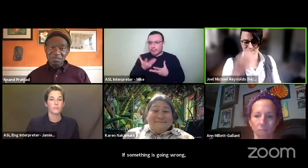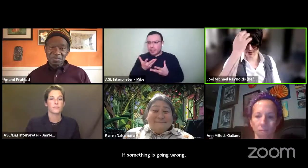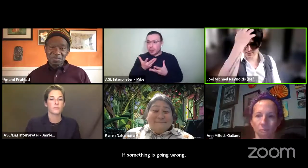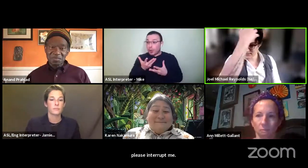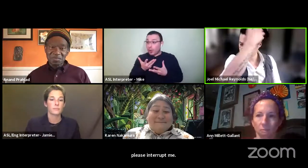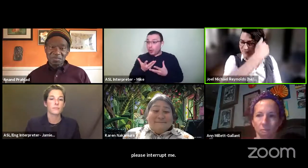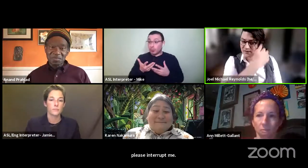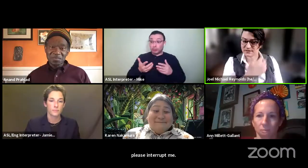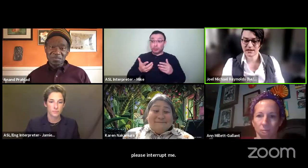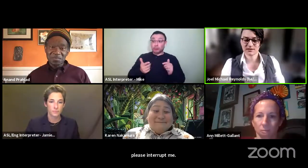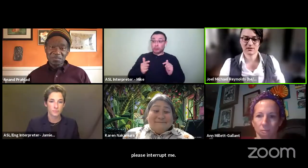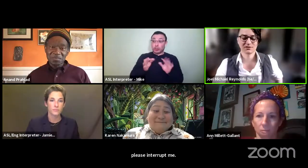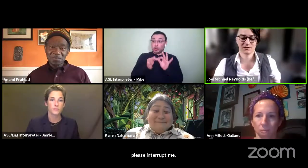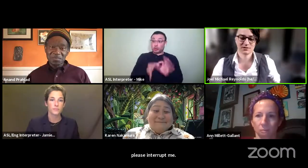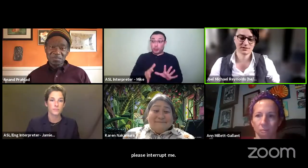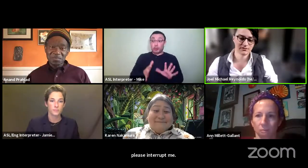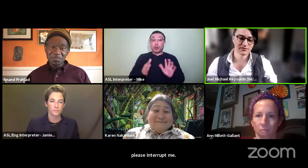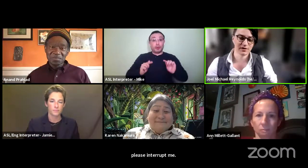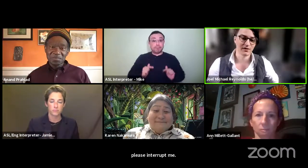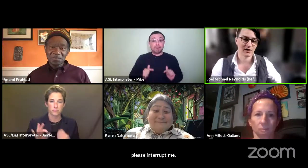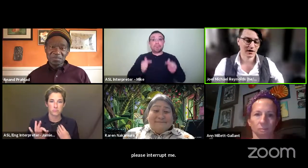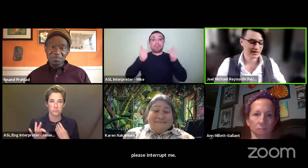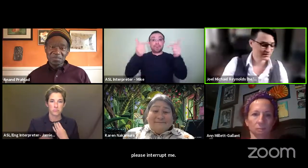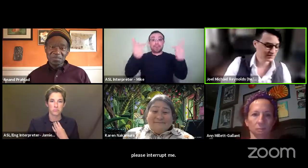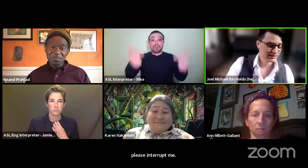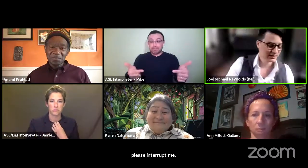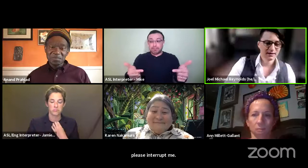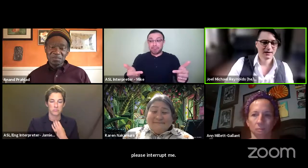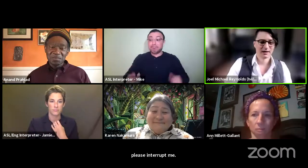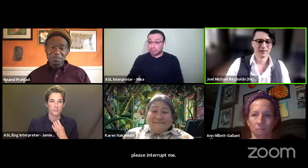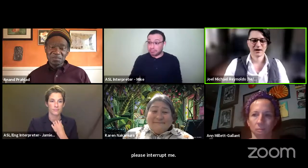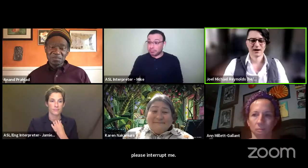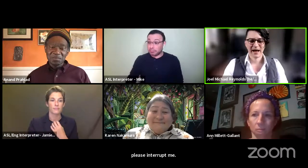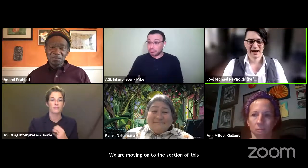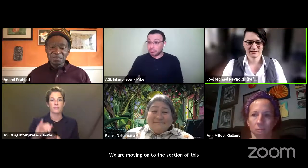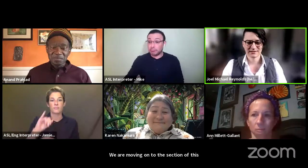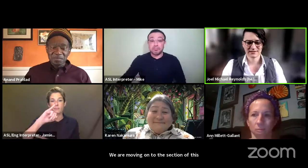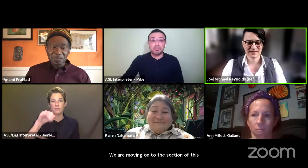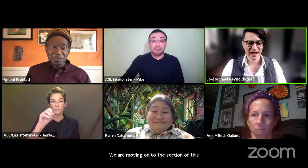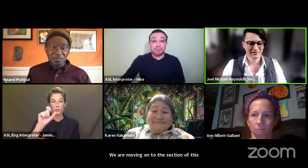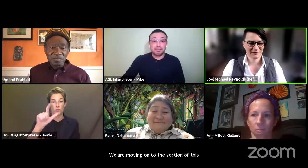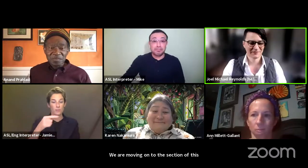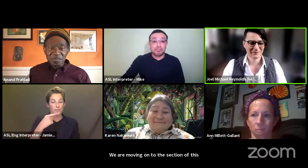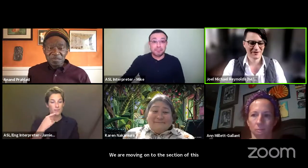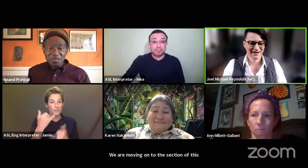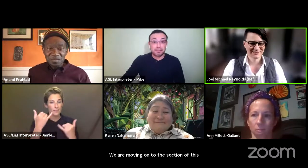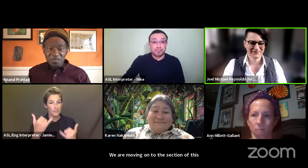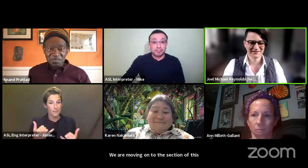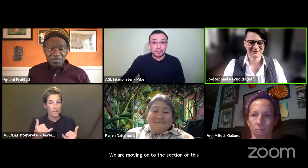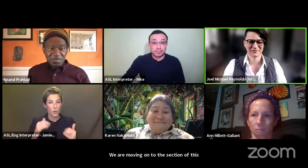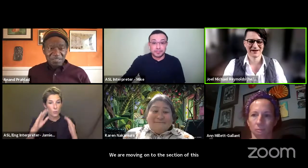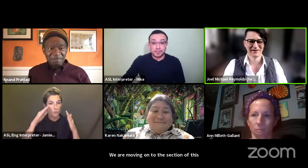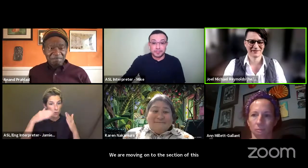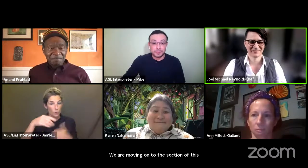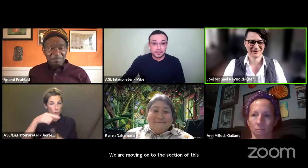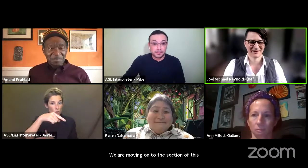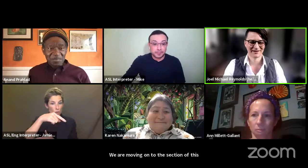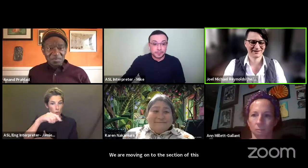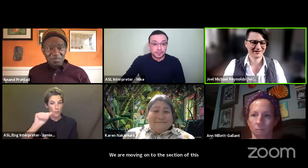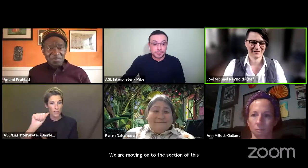this event that takes questions from the audience. As has happened with our past events, we